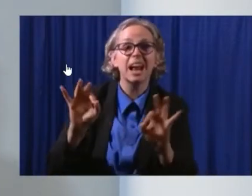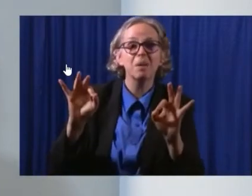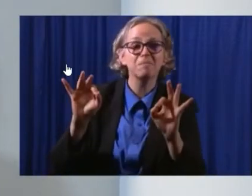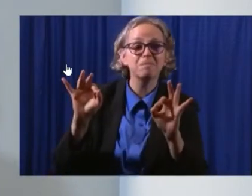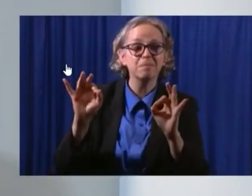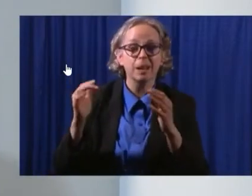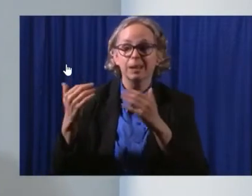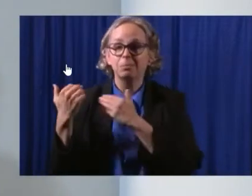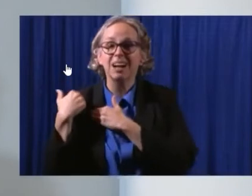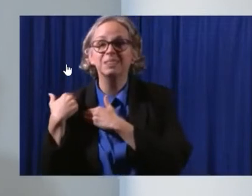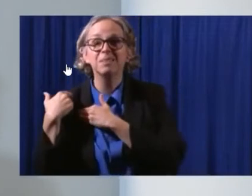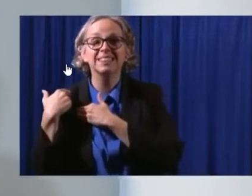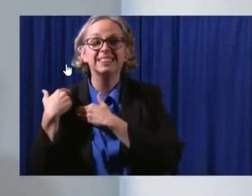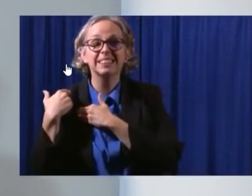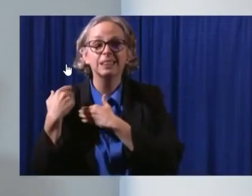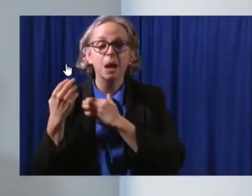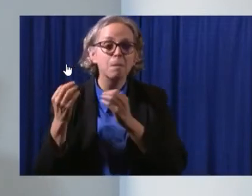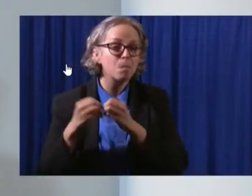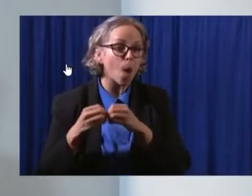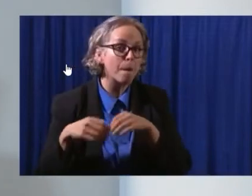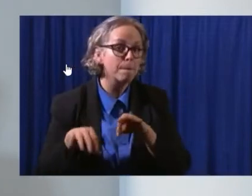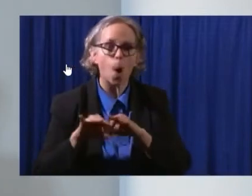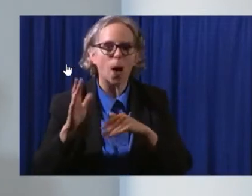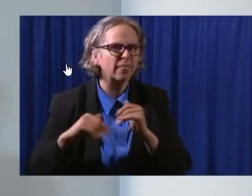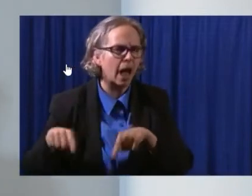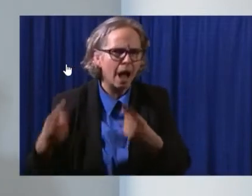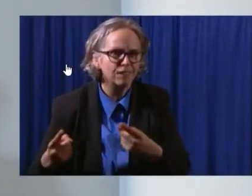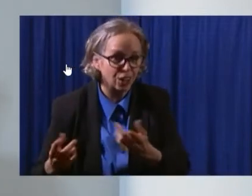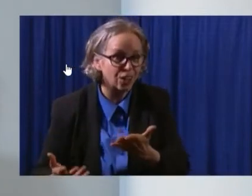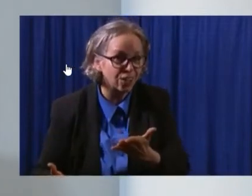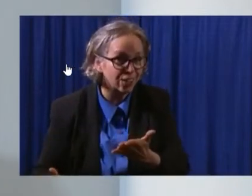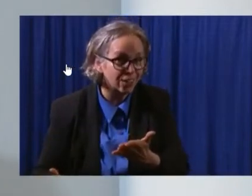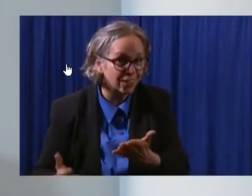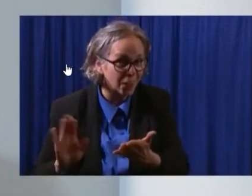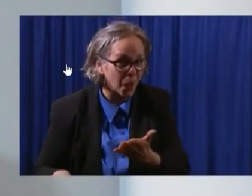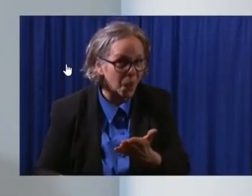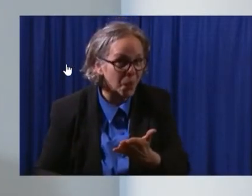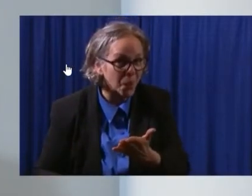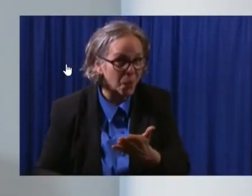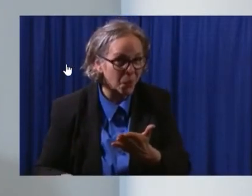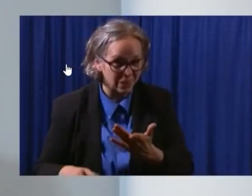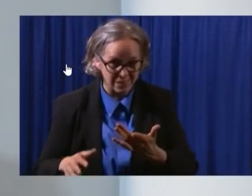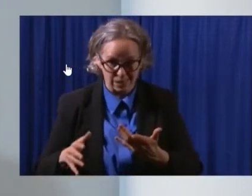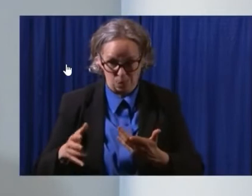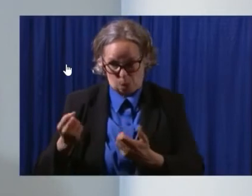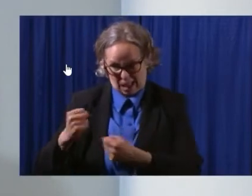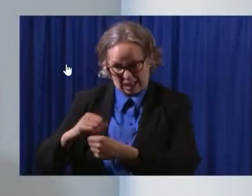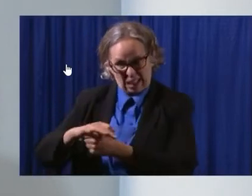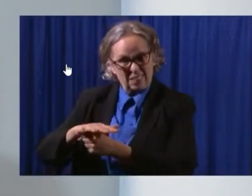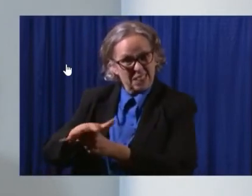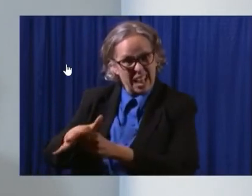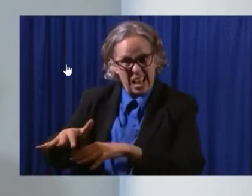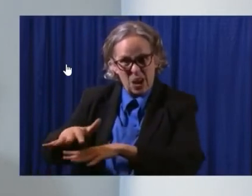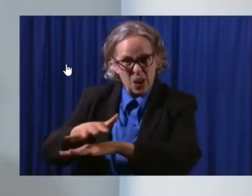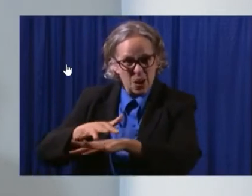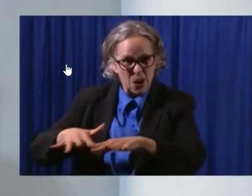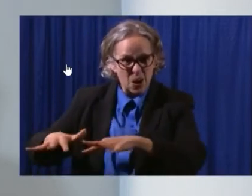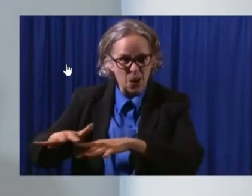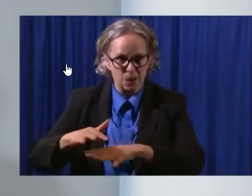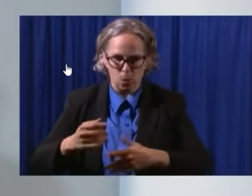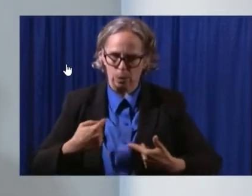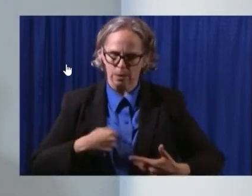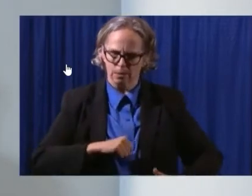year than ever before, as we look to control the coronavirus and exercise our freedoms in this